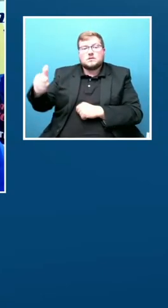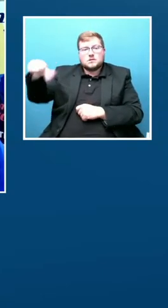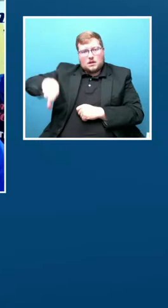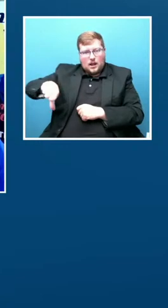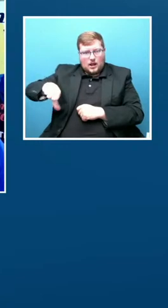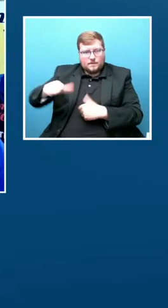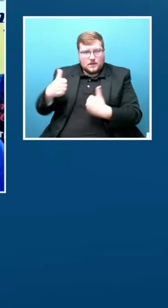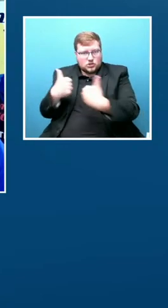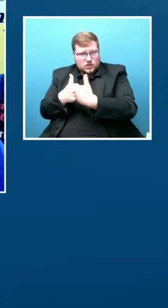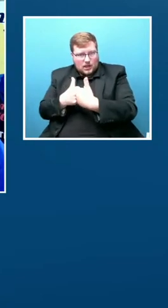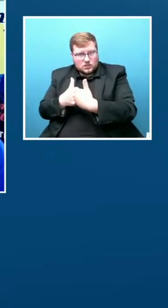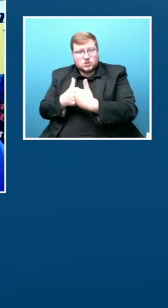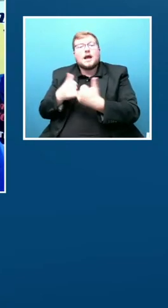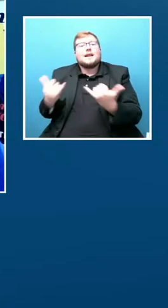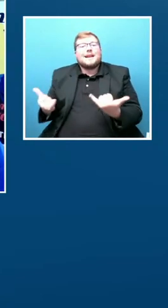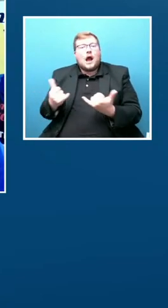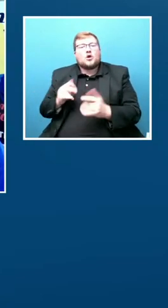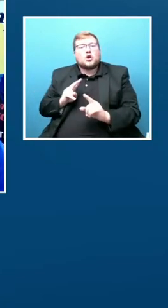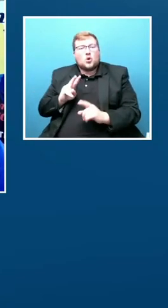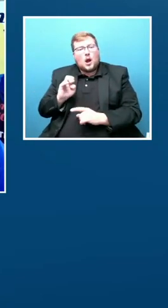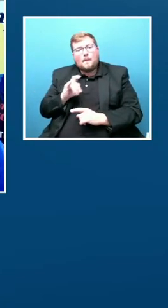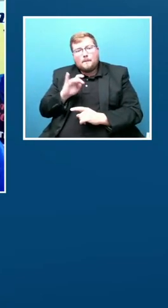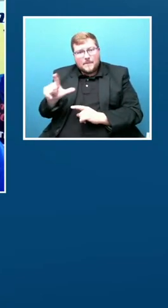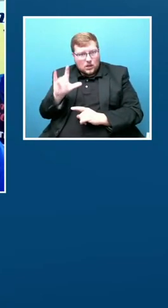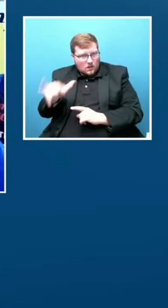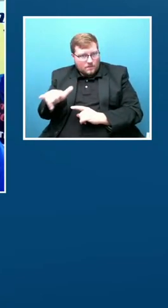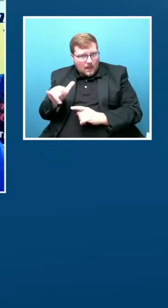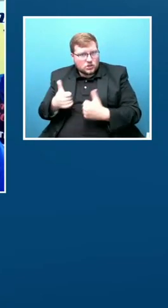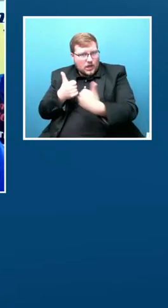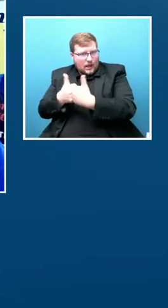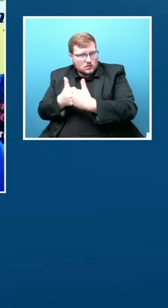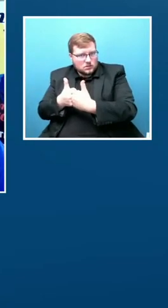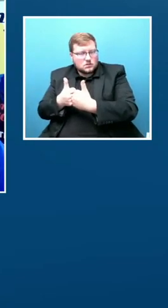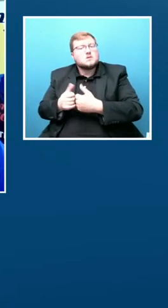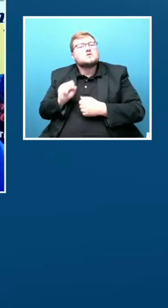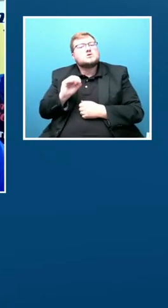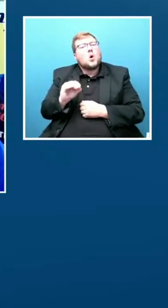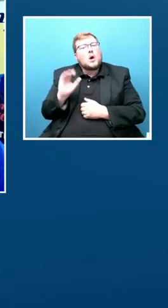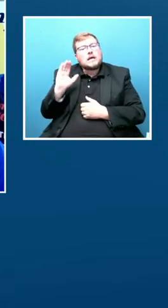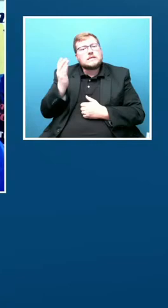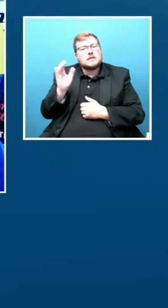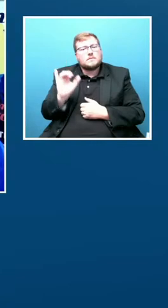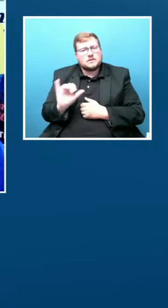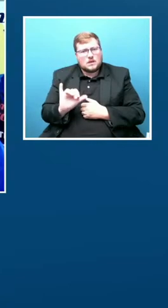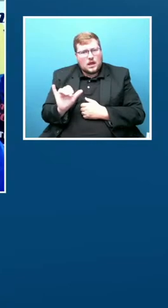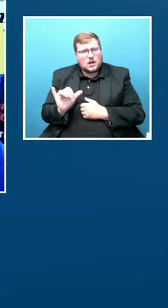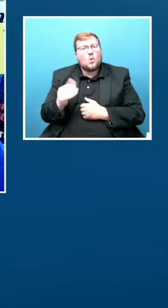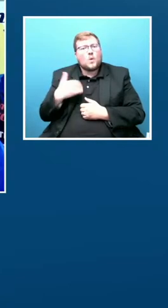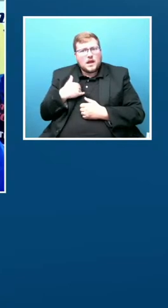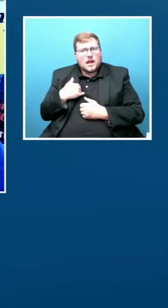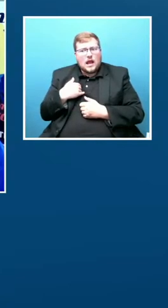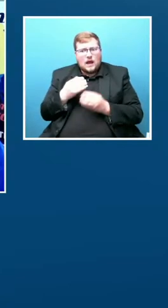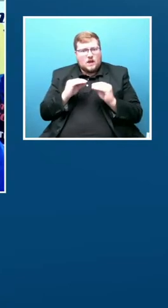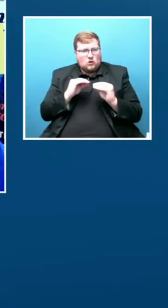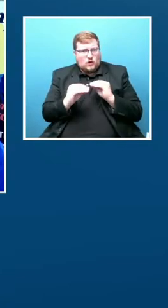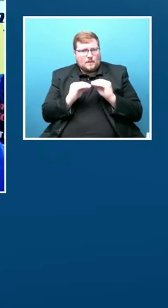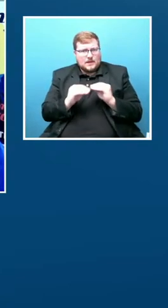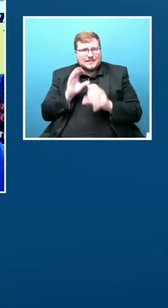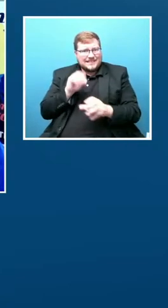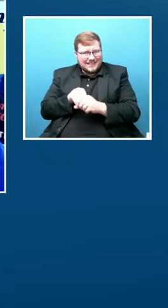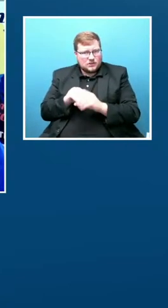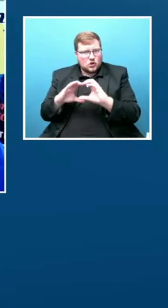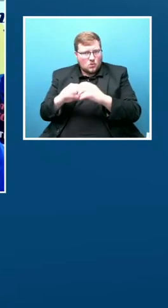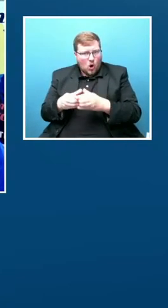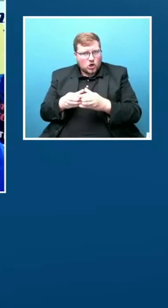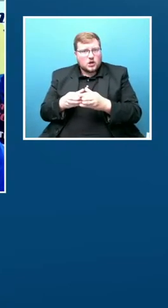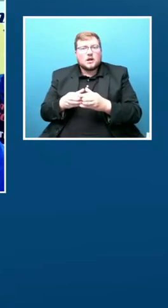you appealed that thing. So it seems to me that there are remedies within your own party that still